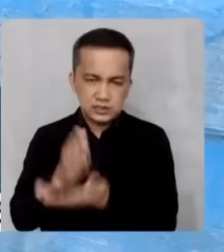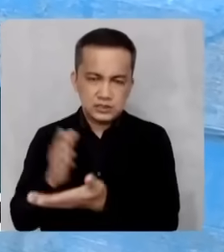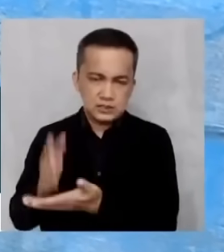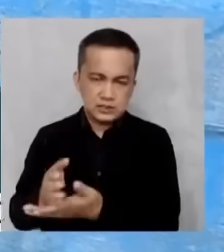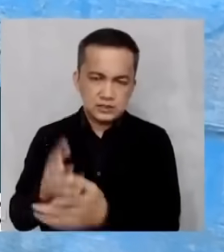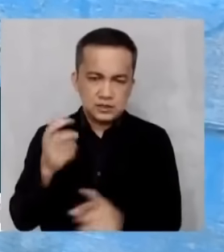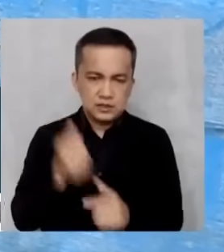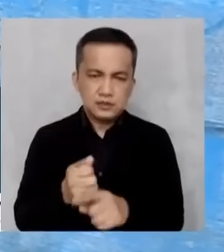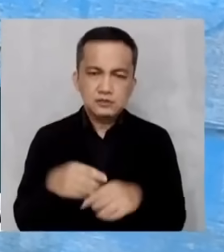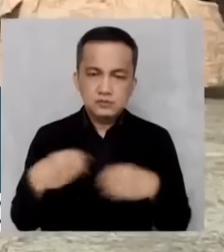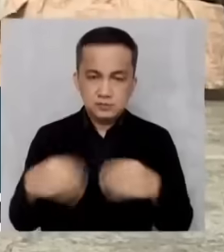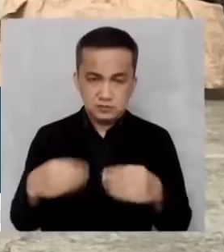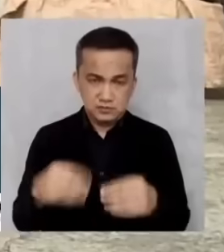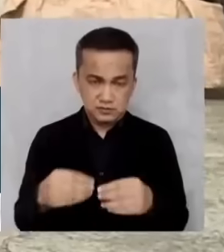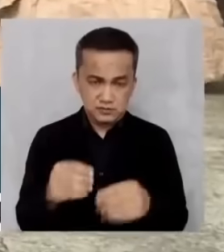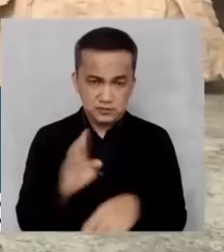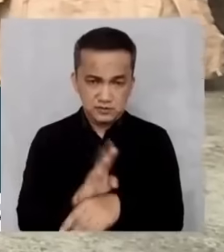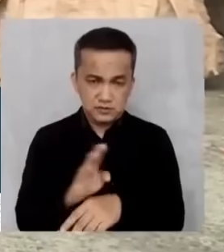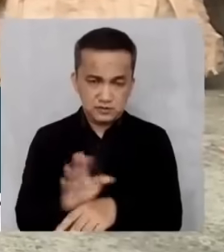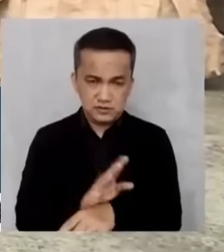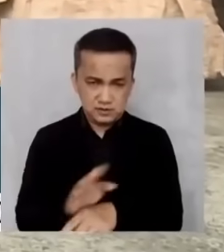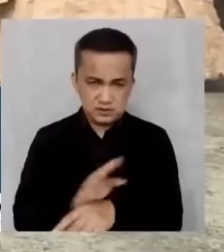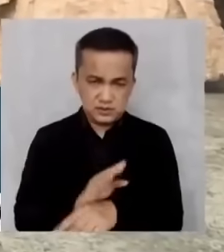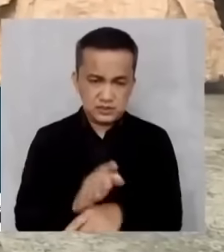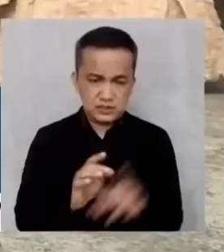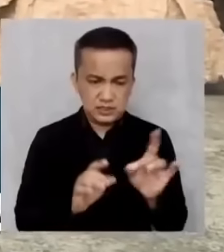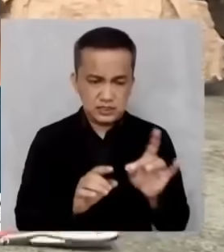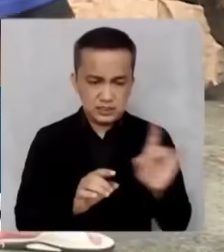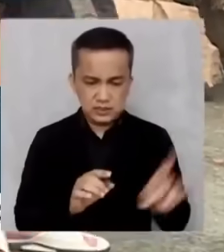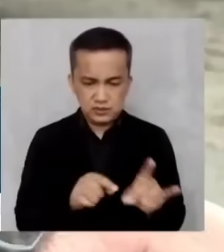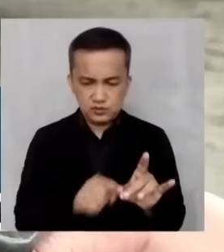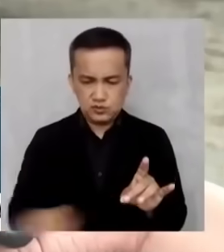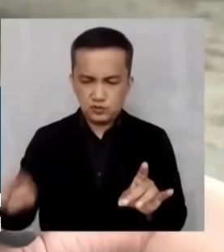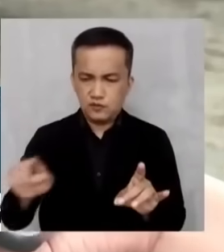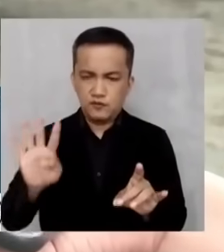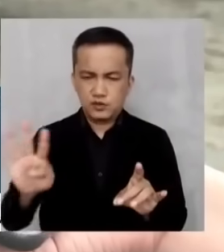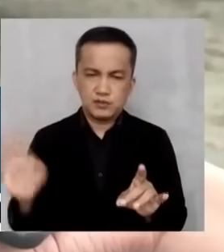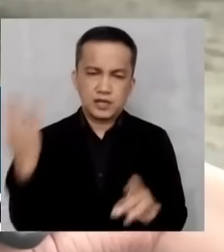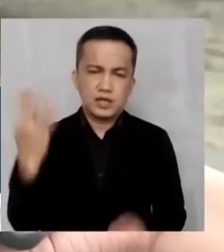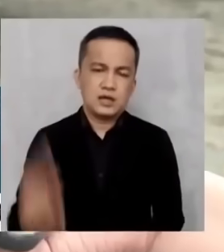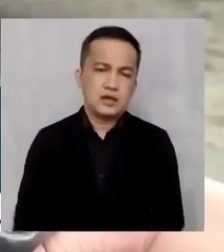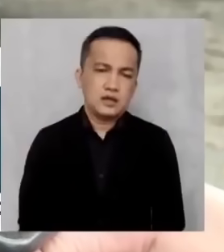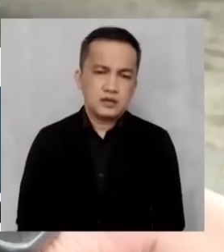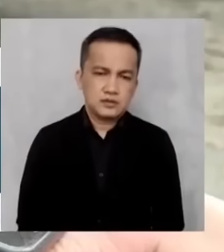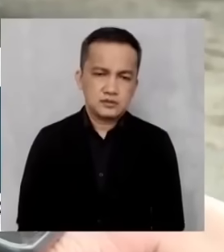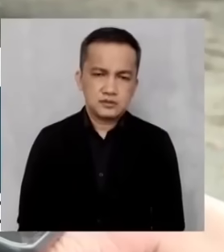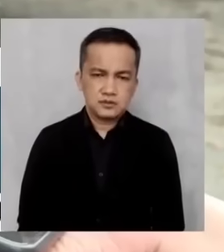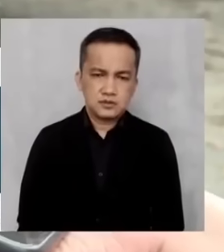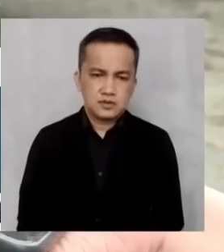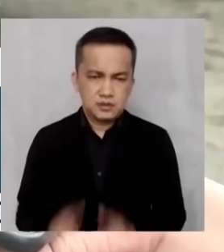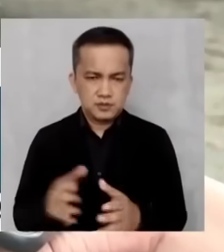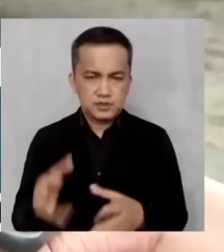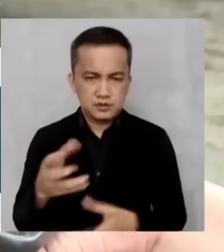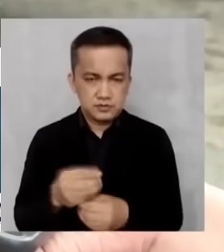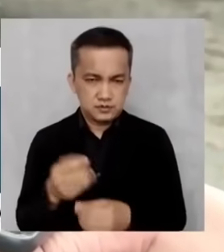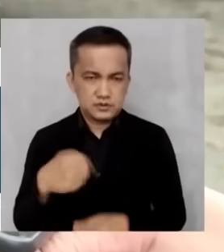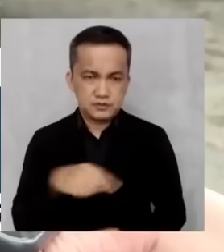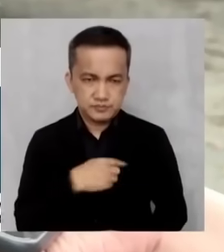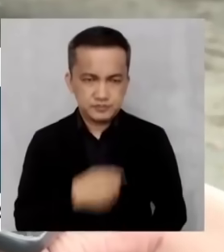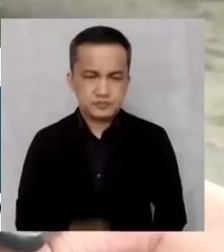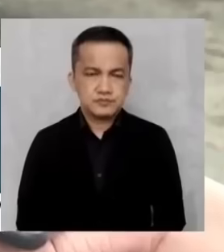sales since the business is busiest between 8 p.m. and 4 a.m. Ang bagay po, pandagdag po sa ano po yun,